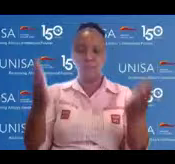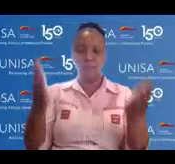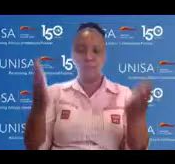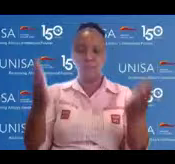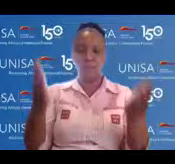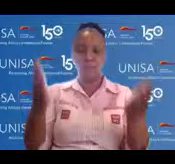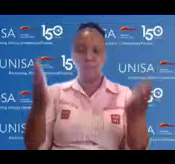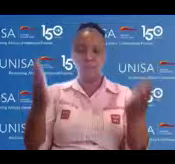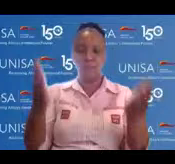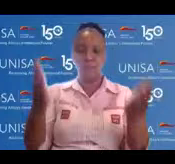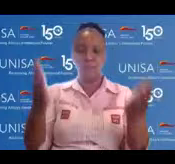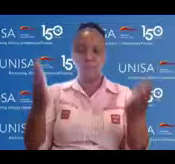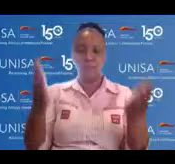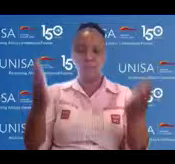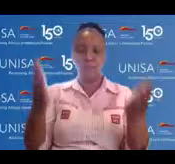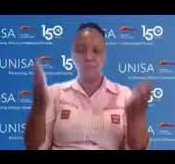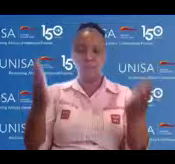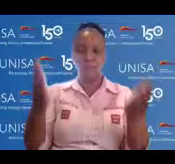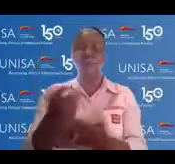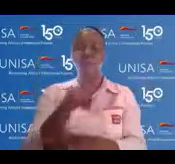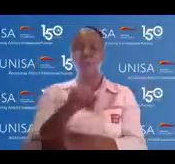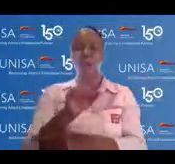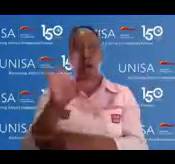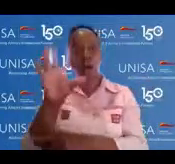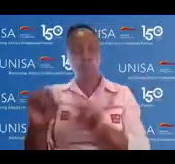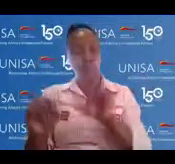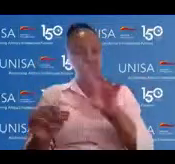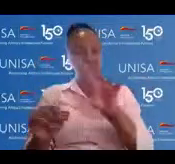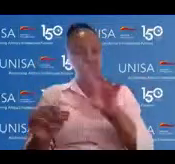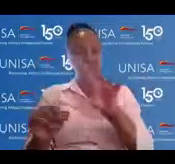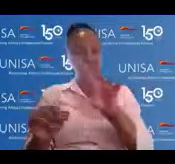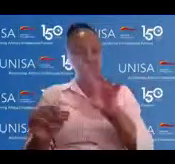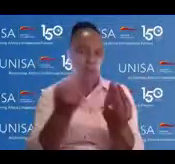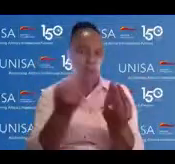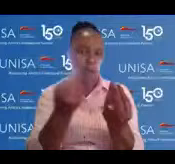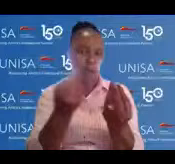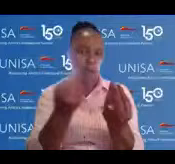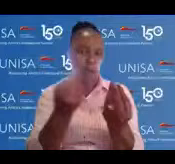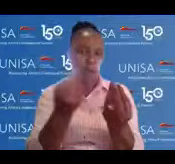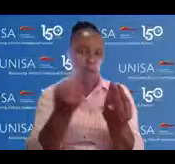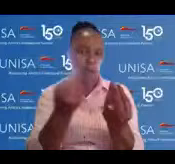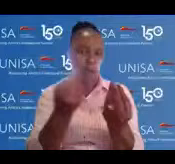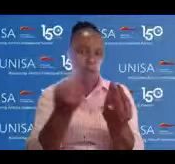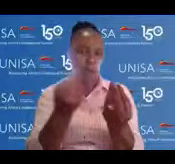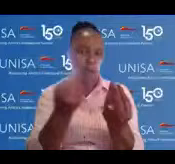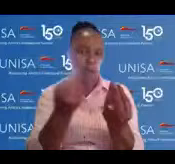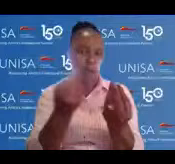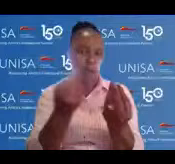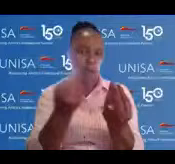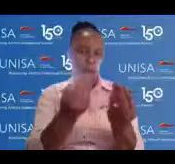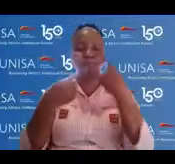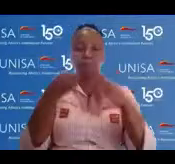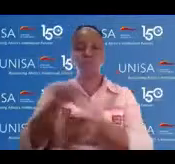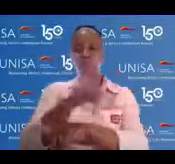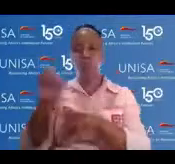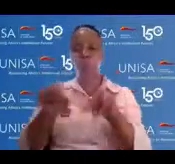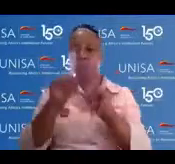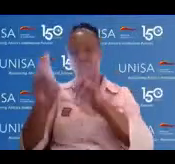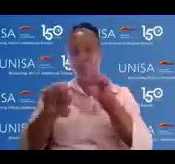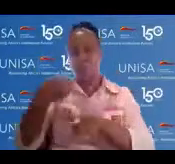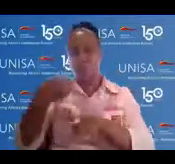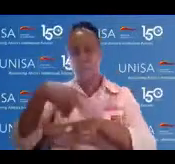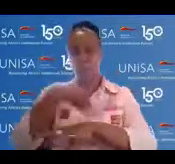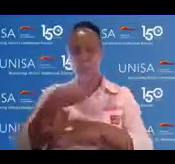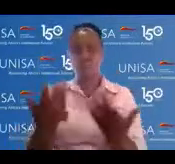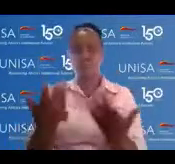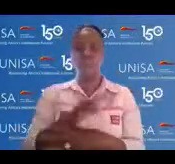response asking you a number of questions. So it's really important for you to just answer those questions for us. You're not busy